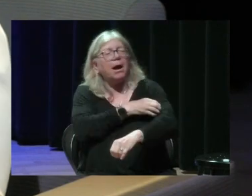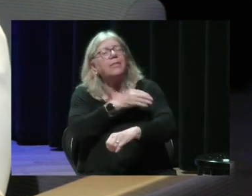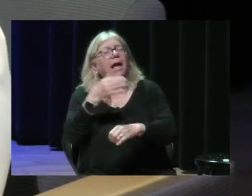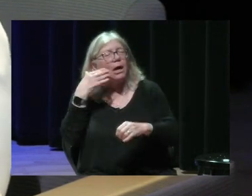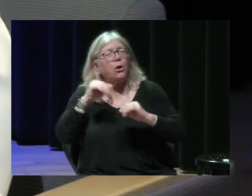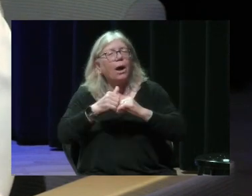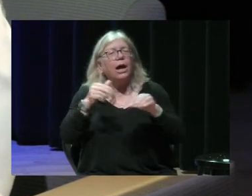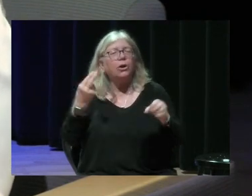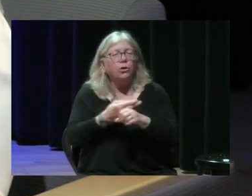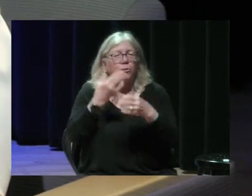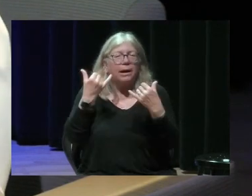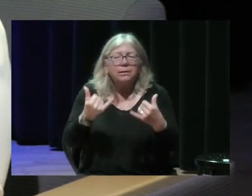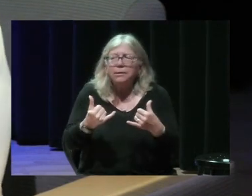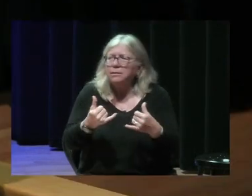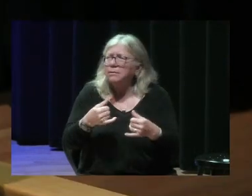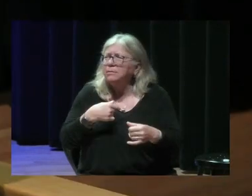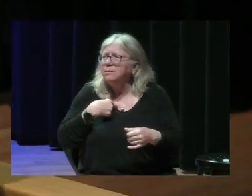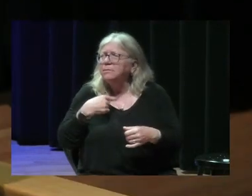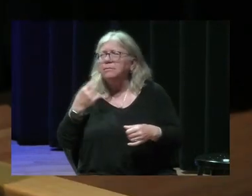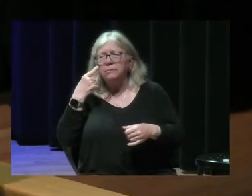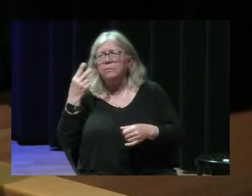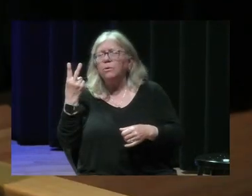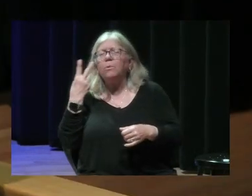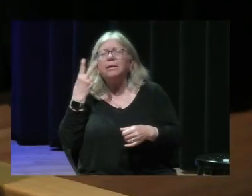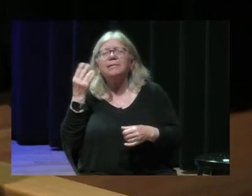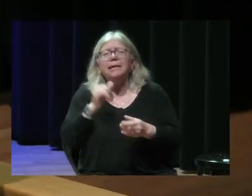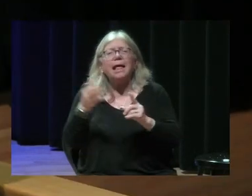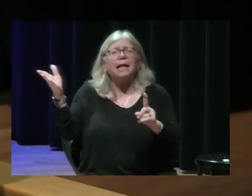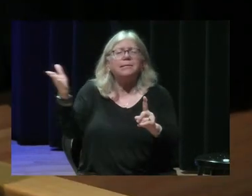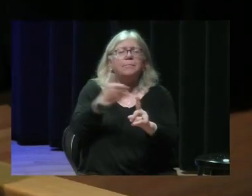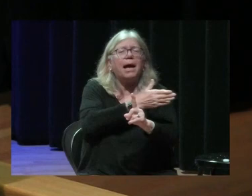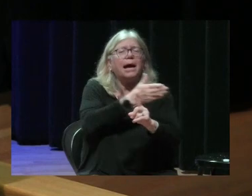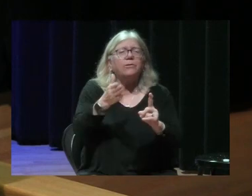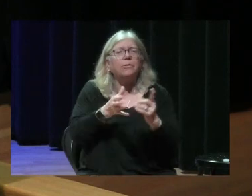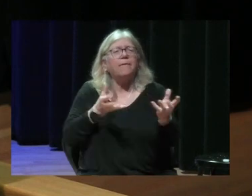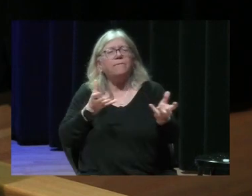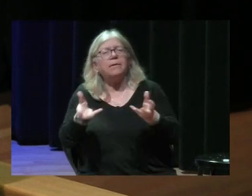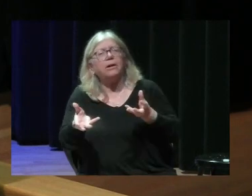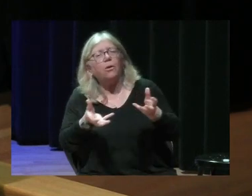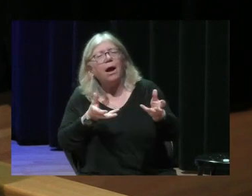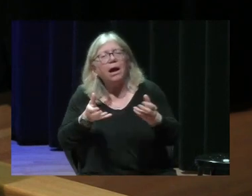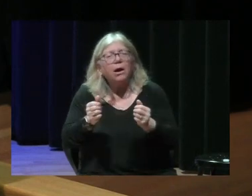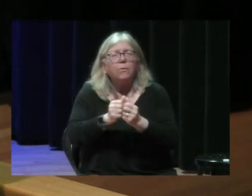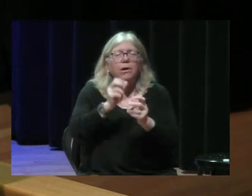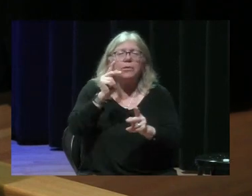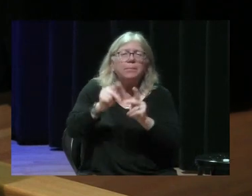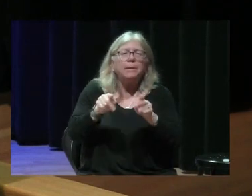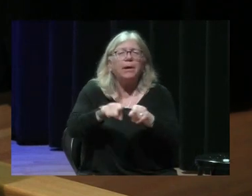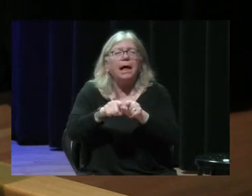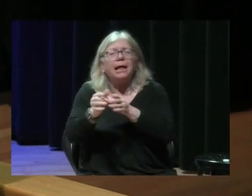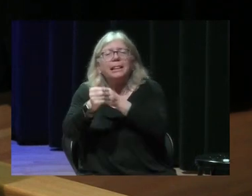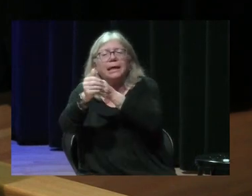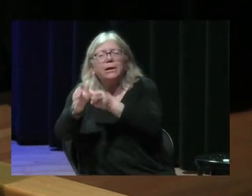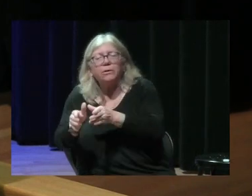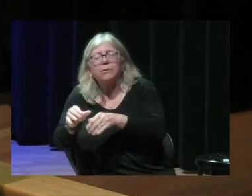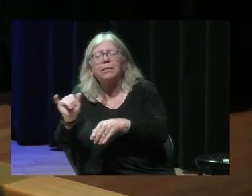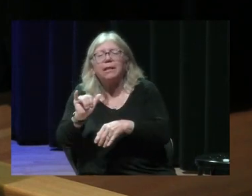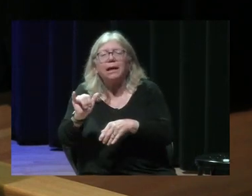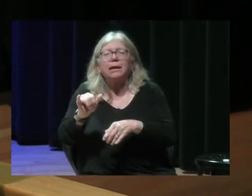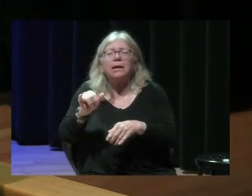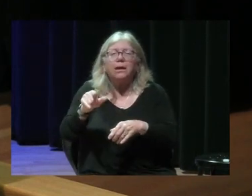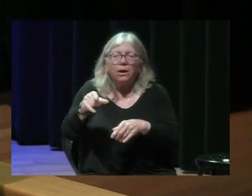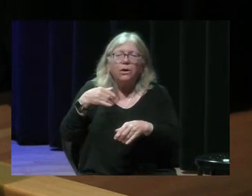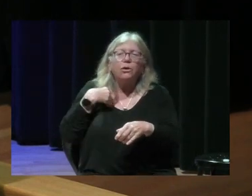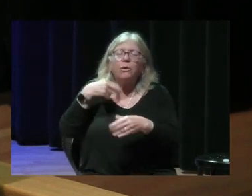right now. Well, and I think you see that spectrum of interaction with people as readers. Like, you